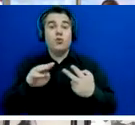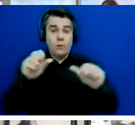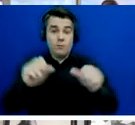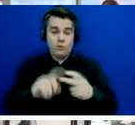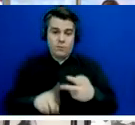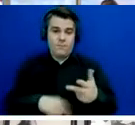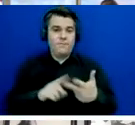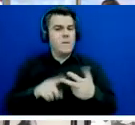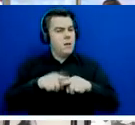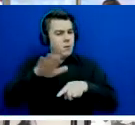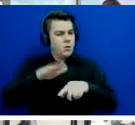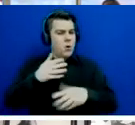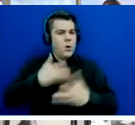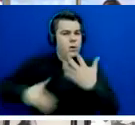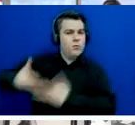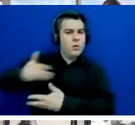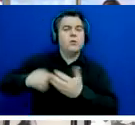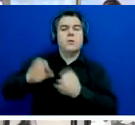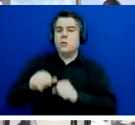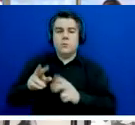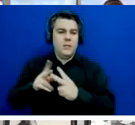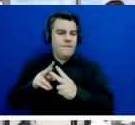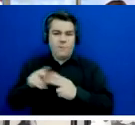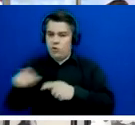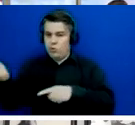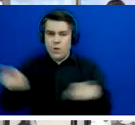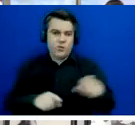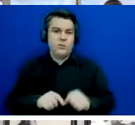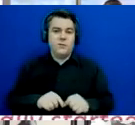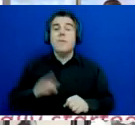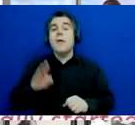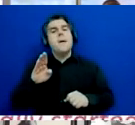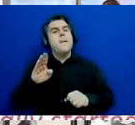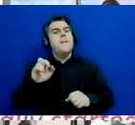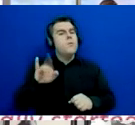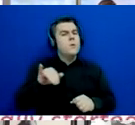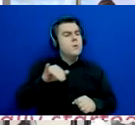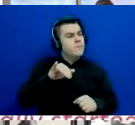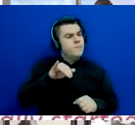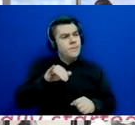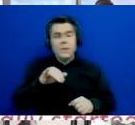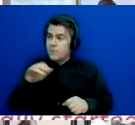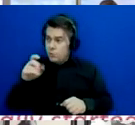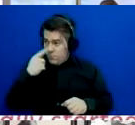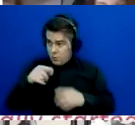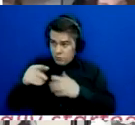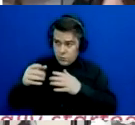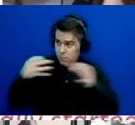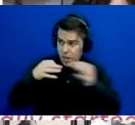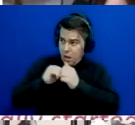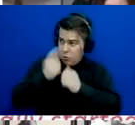what interactions you get, you can go in a couple different directions. So Barry, can you kind of walk us through what that would look